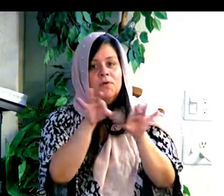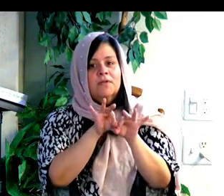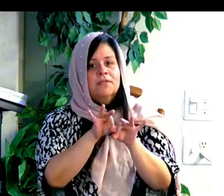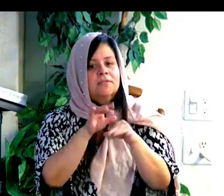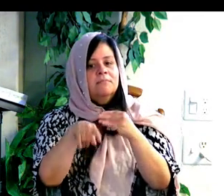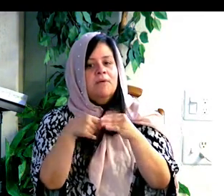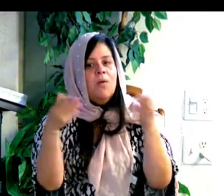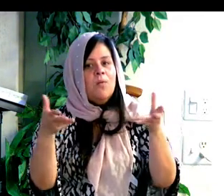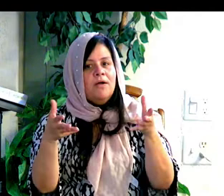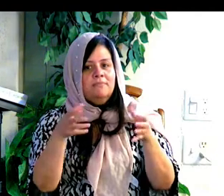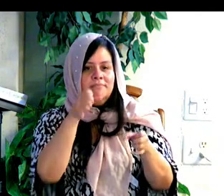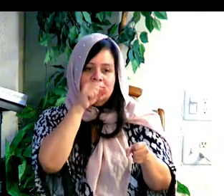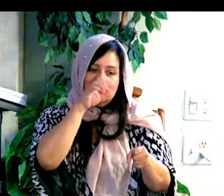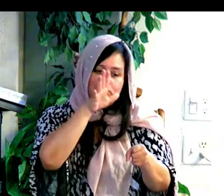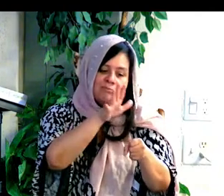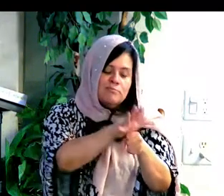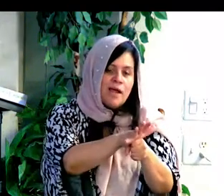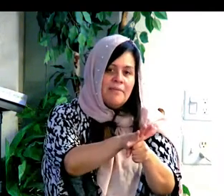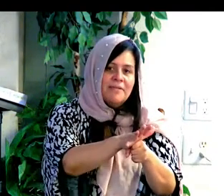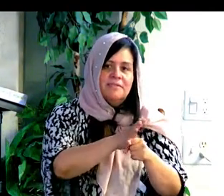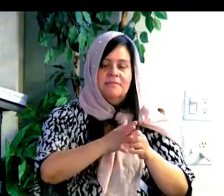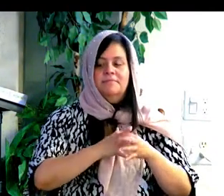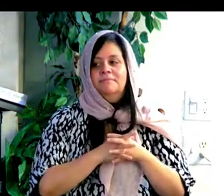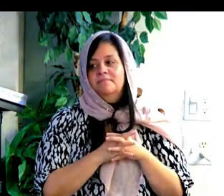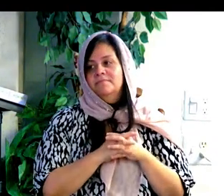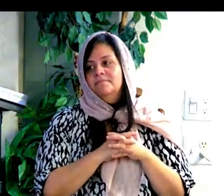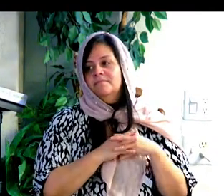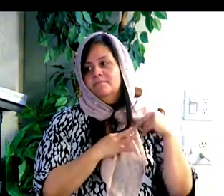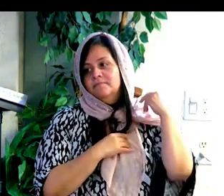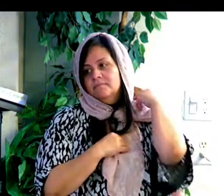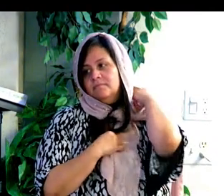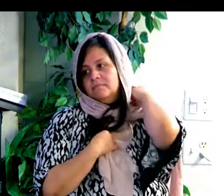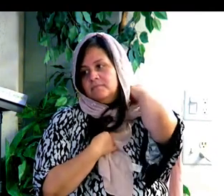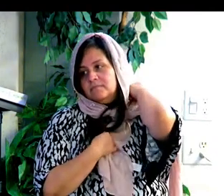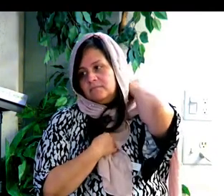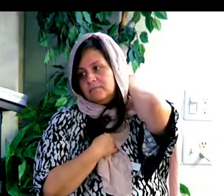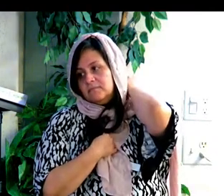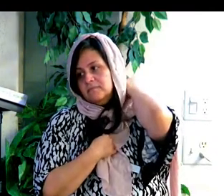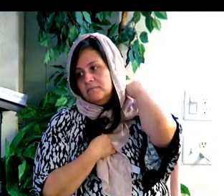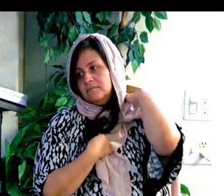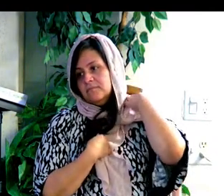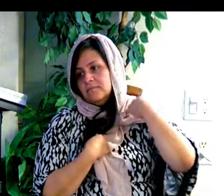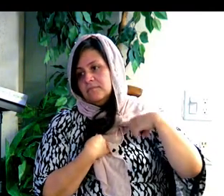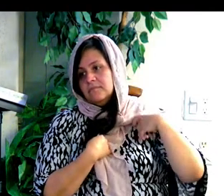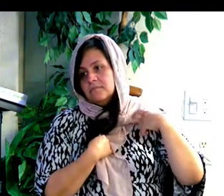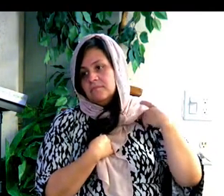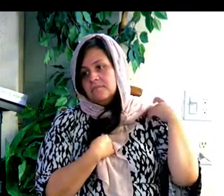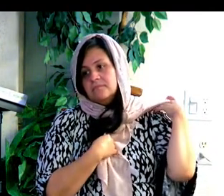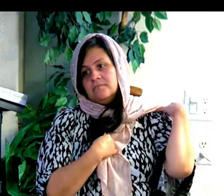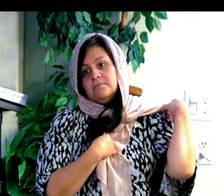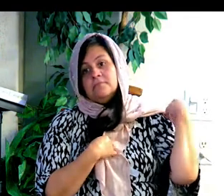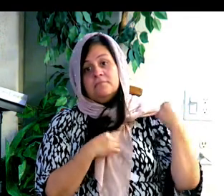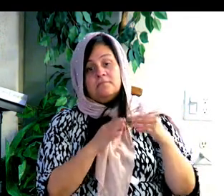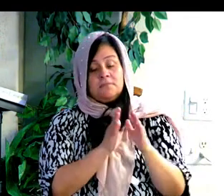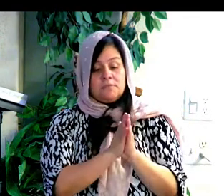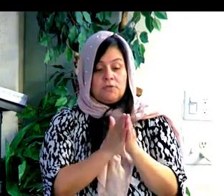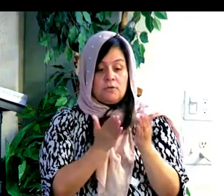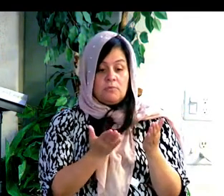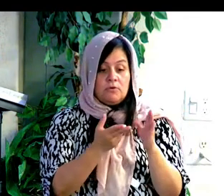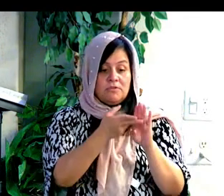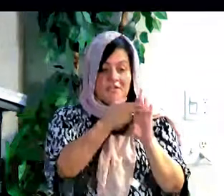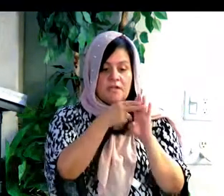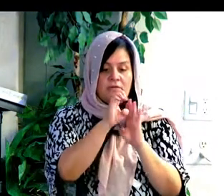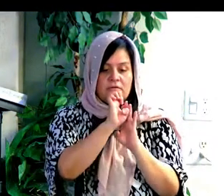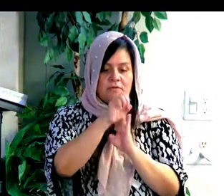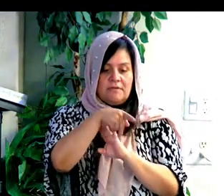la raíz de la boda se trata del voto. Right, in the book of Ephesians. En el libro